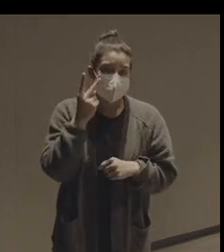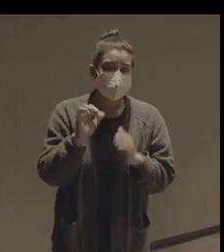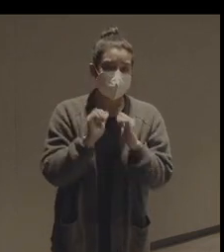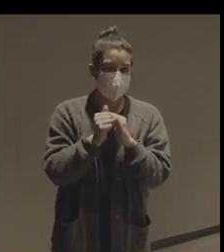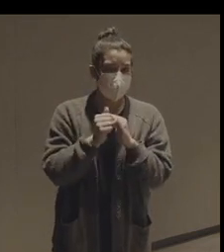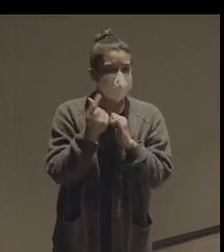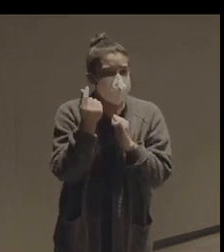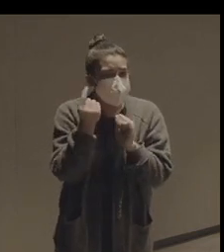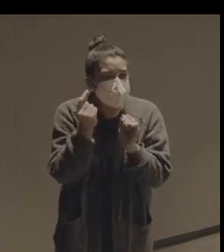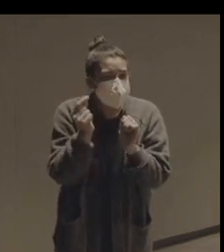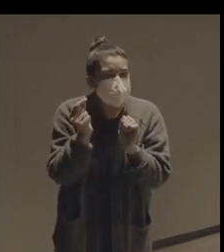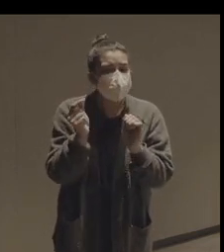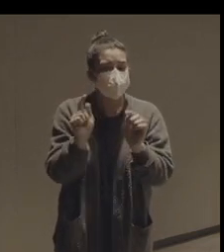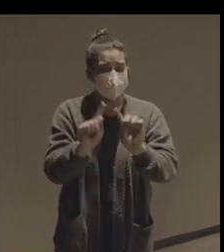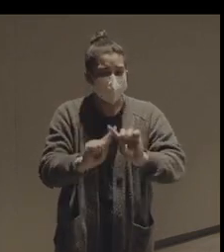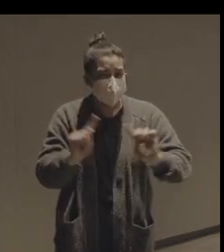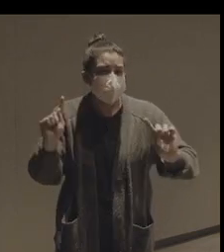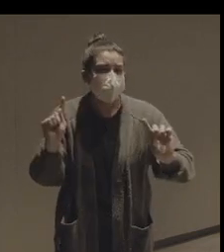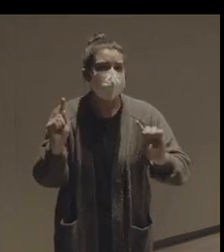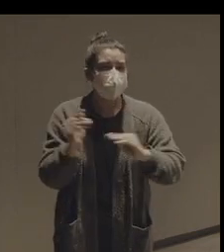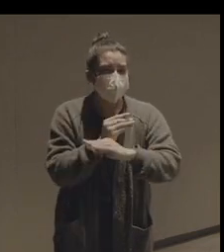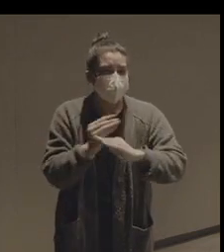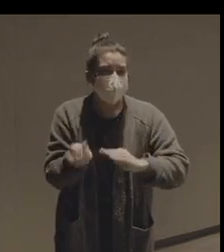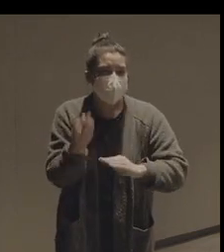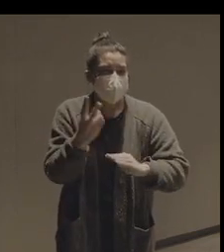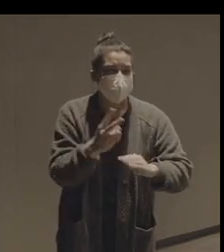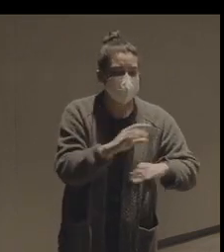light. So,